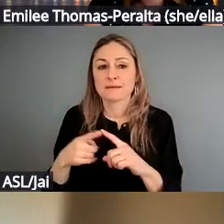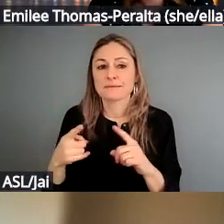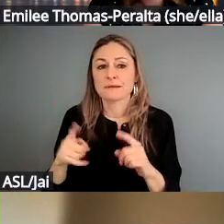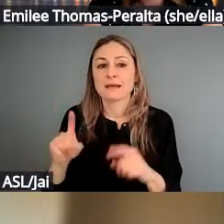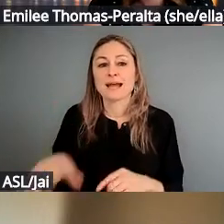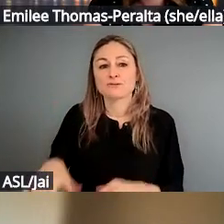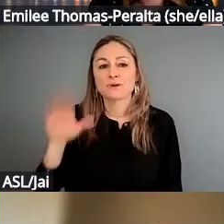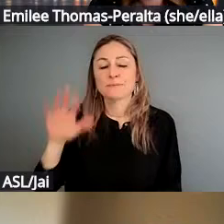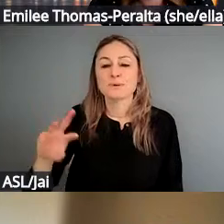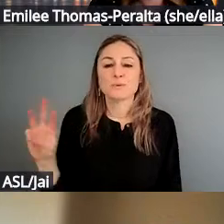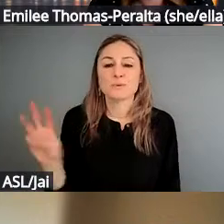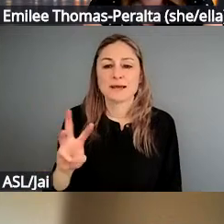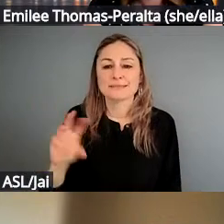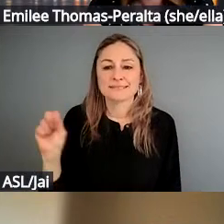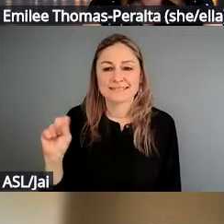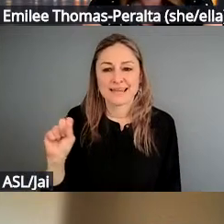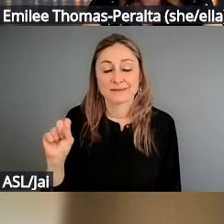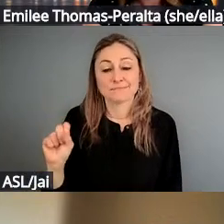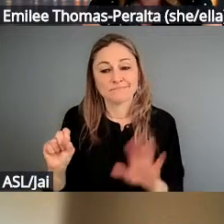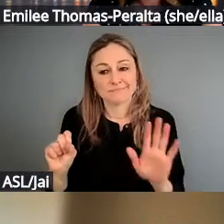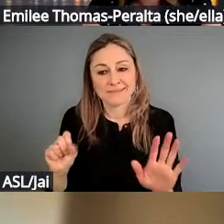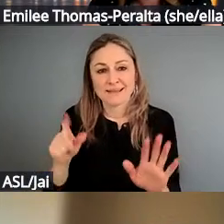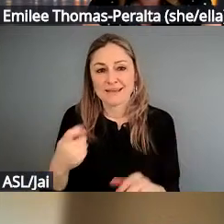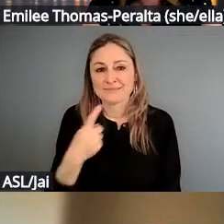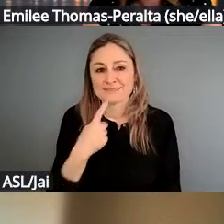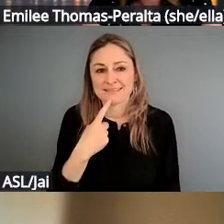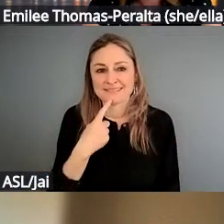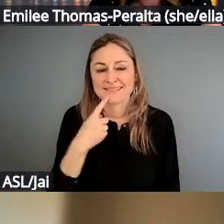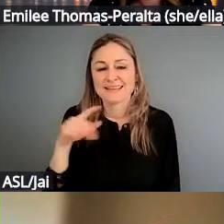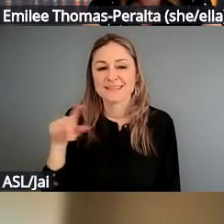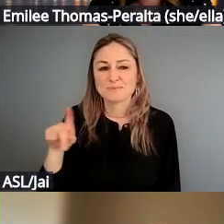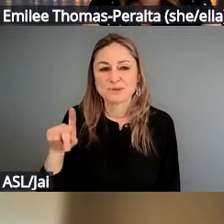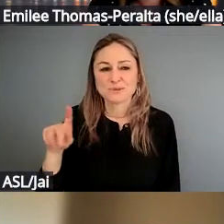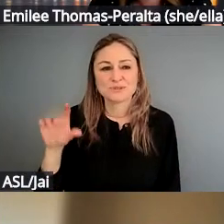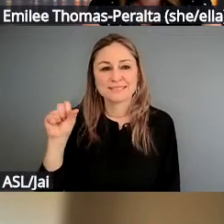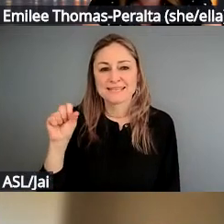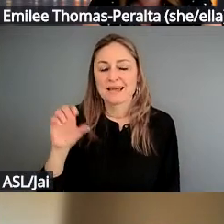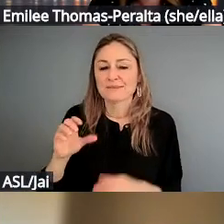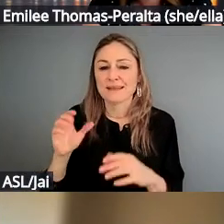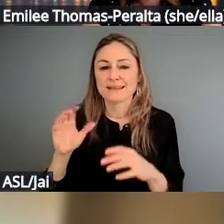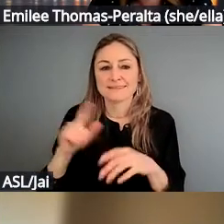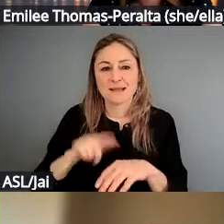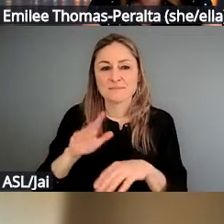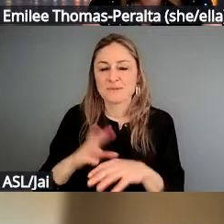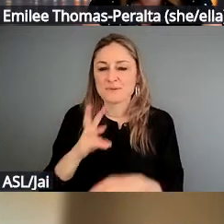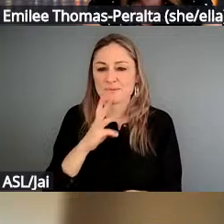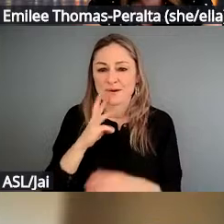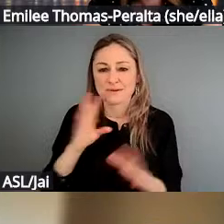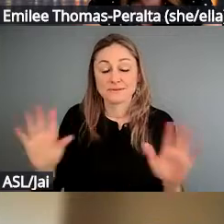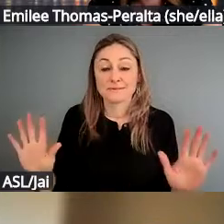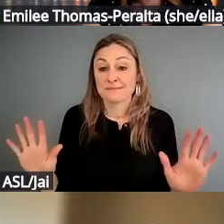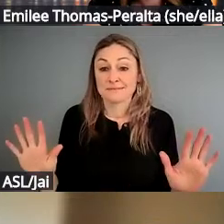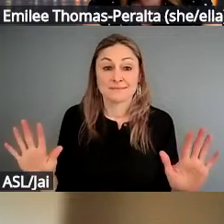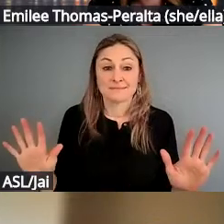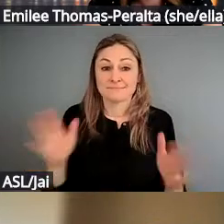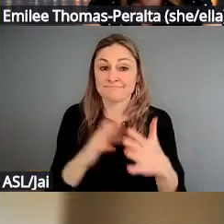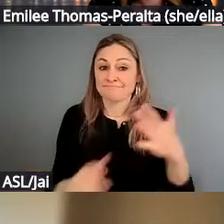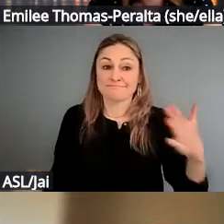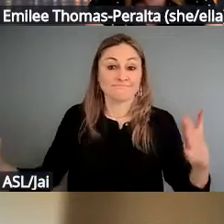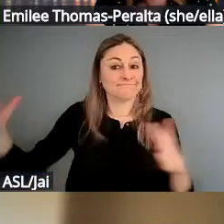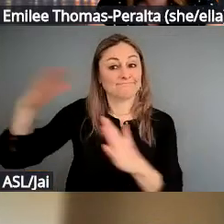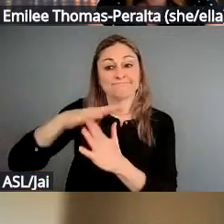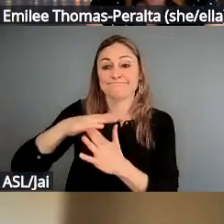West Seattle. And I have to say the views of Puget Sound and time on the water are like top of